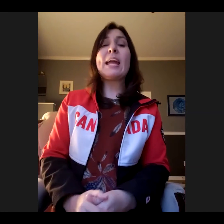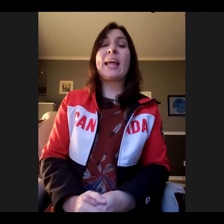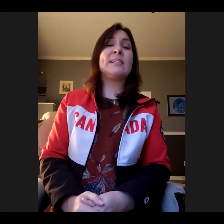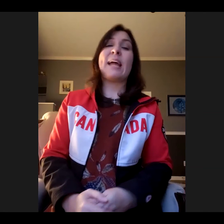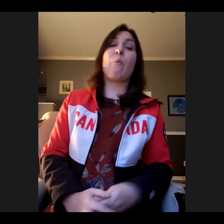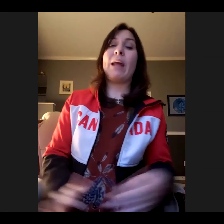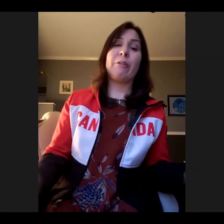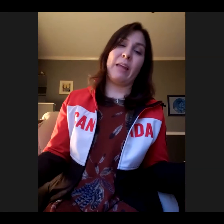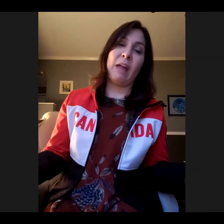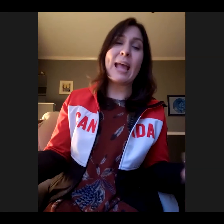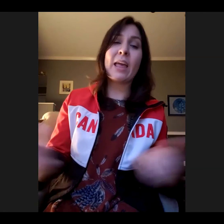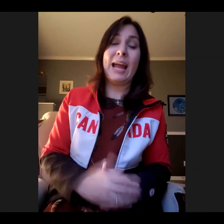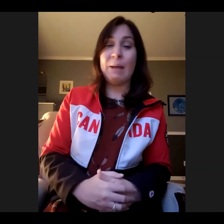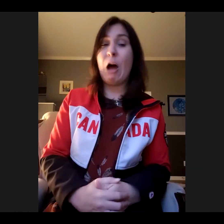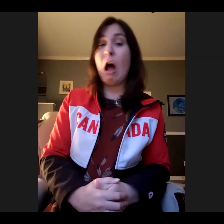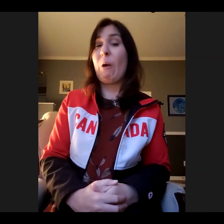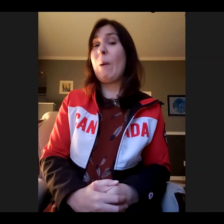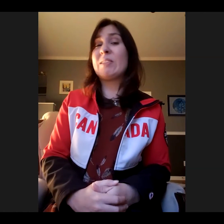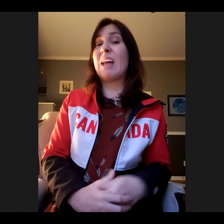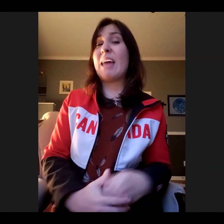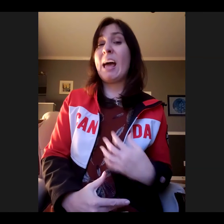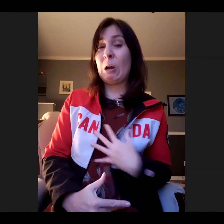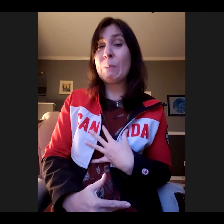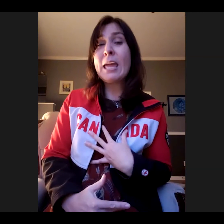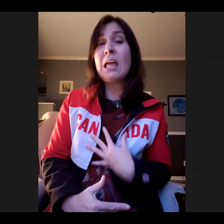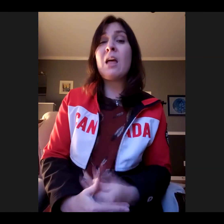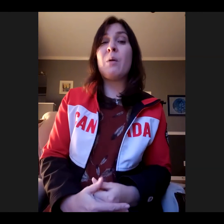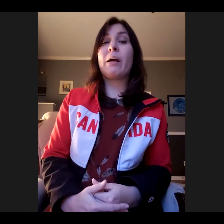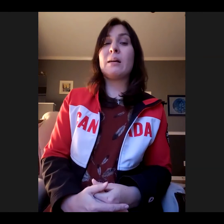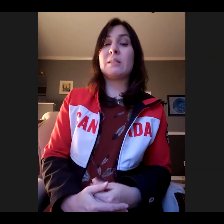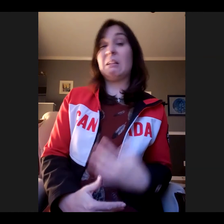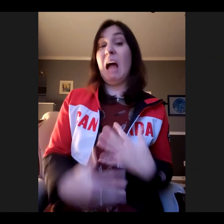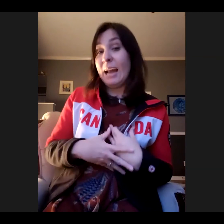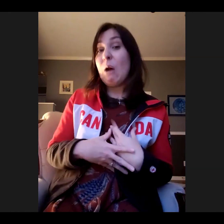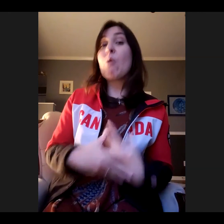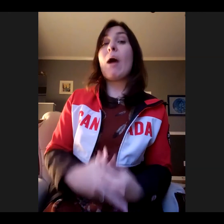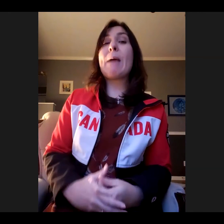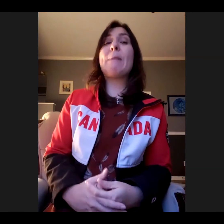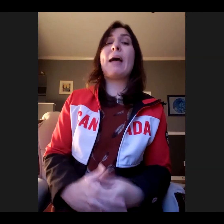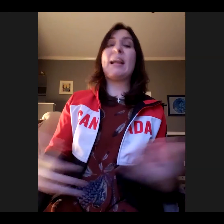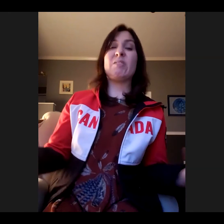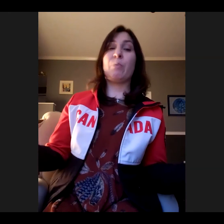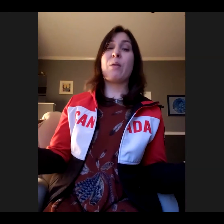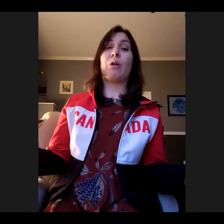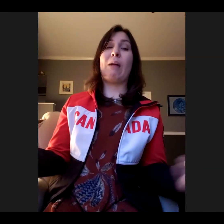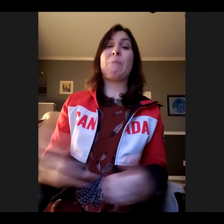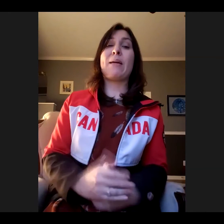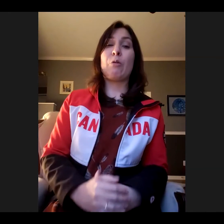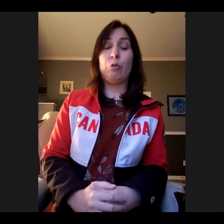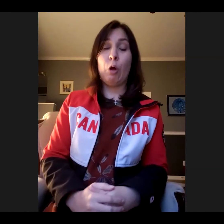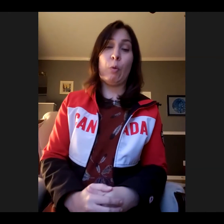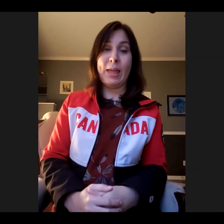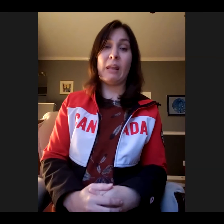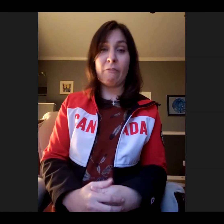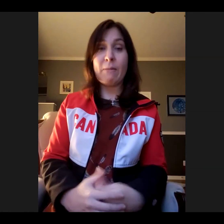story can say whatever they like, and I'm not going to let that hurt me because I know who I am and the people around me